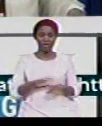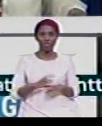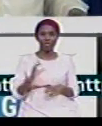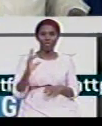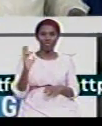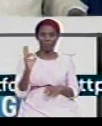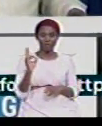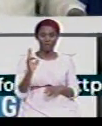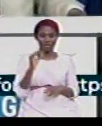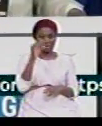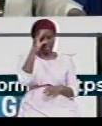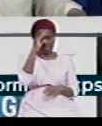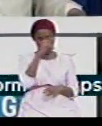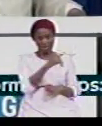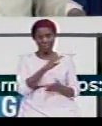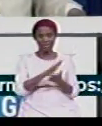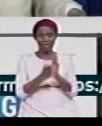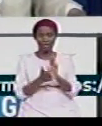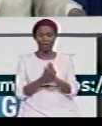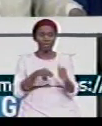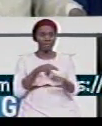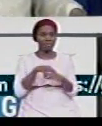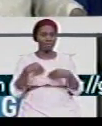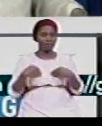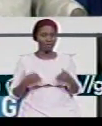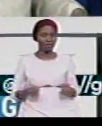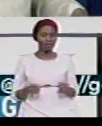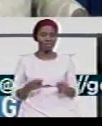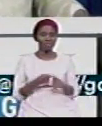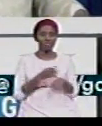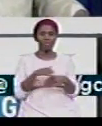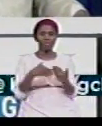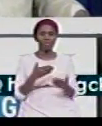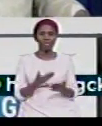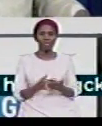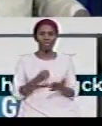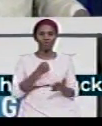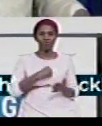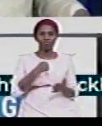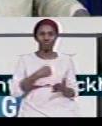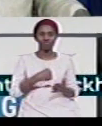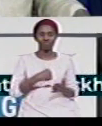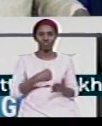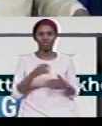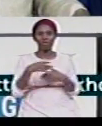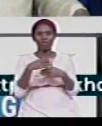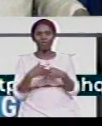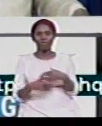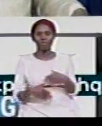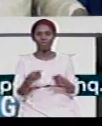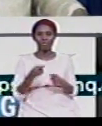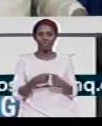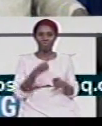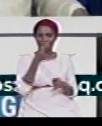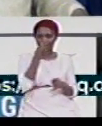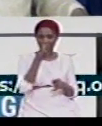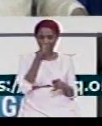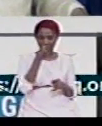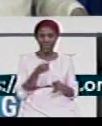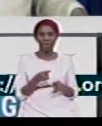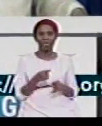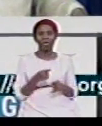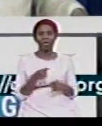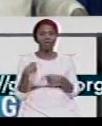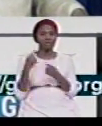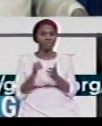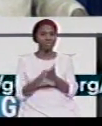all coughing of blood from mouth and the nose stopped. Since then till today, he is completely